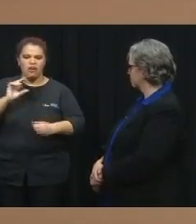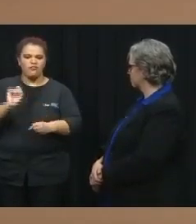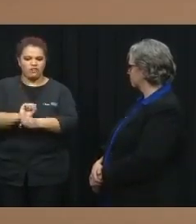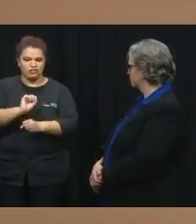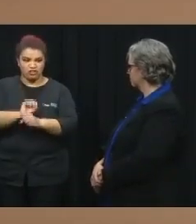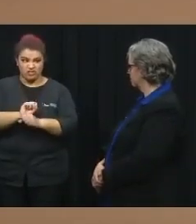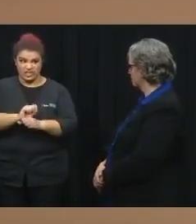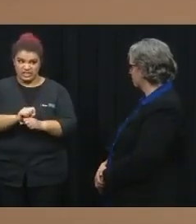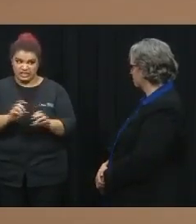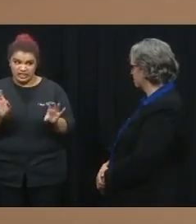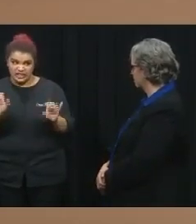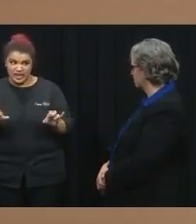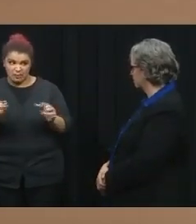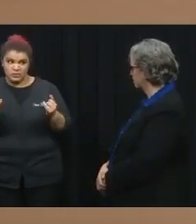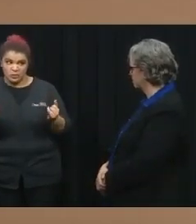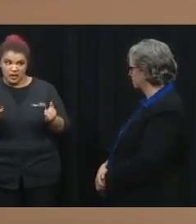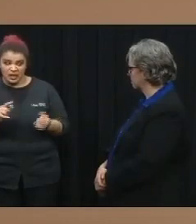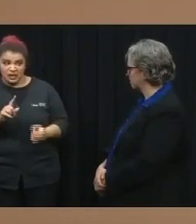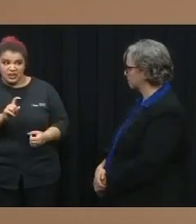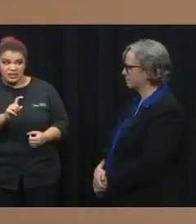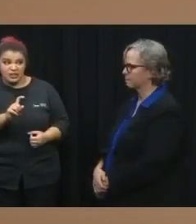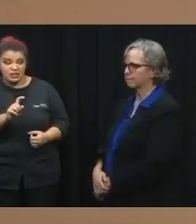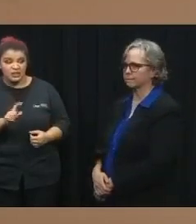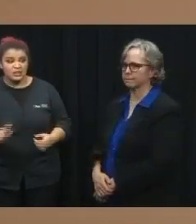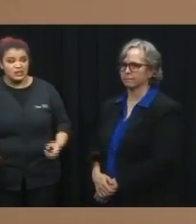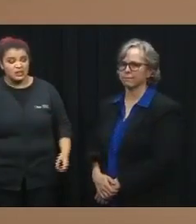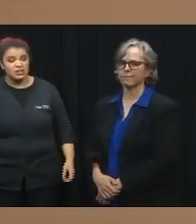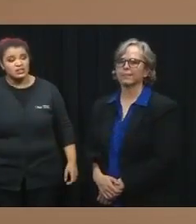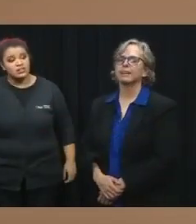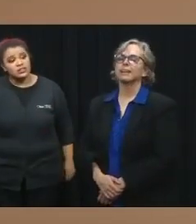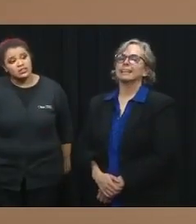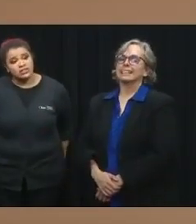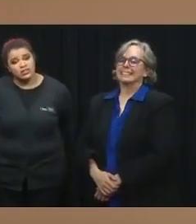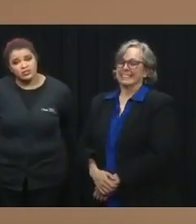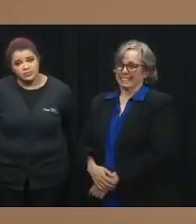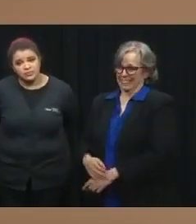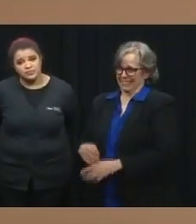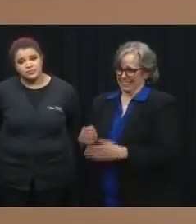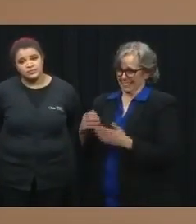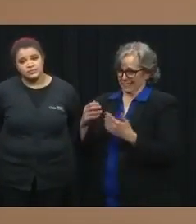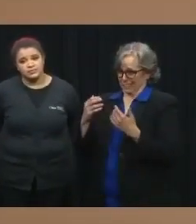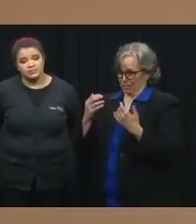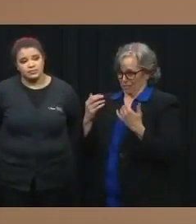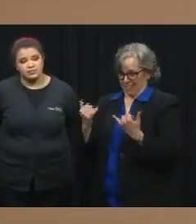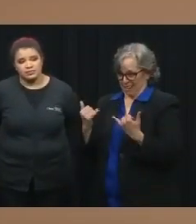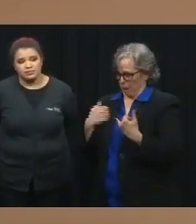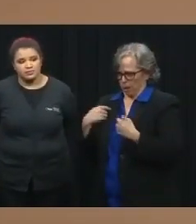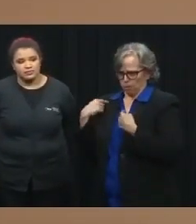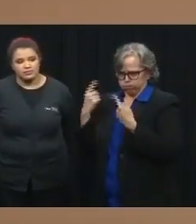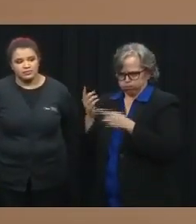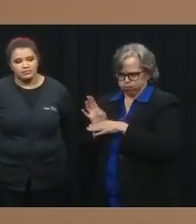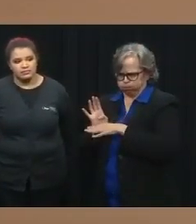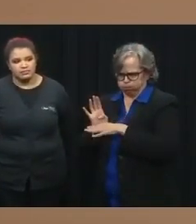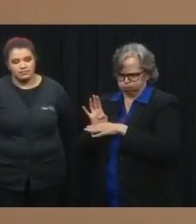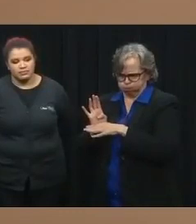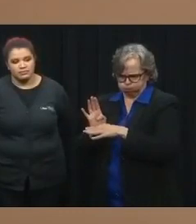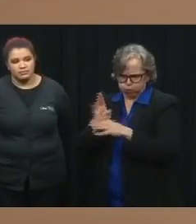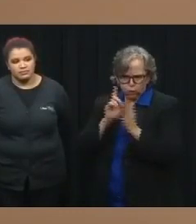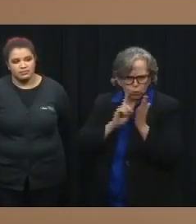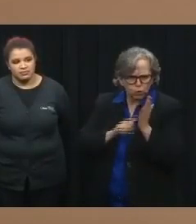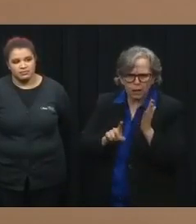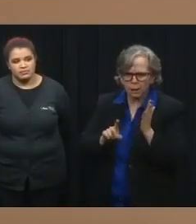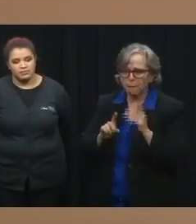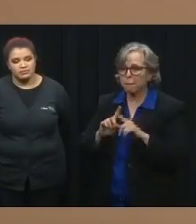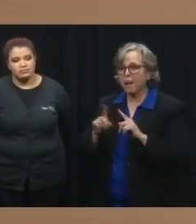busy today, I've not talked to the people on the front lines, but what I've noticed is happening, Randy, is that sometimes that data